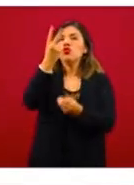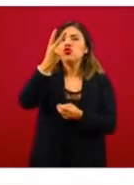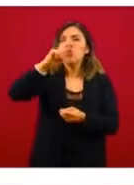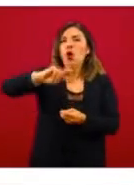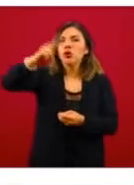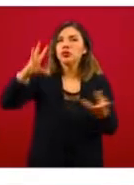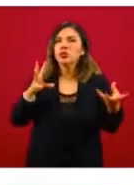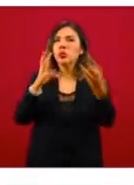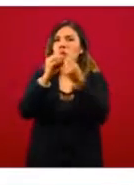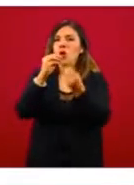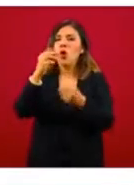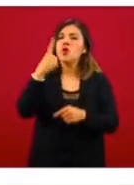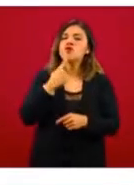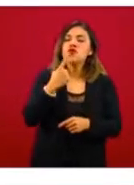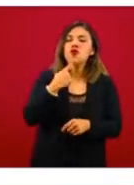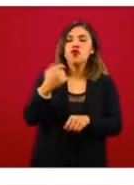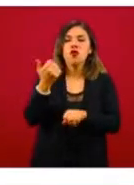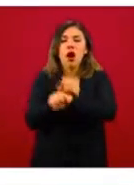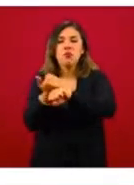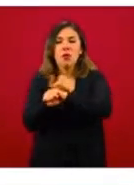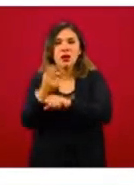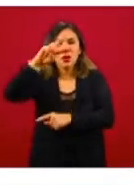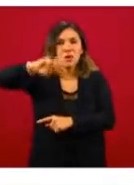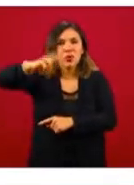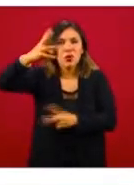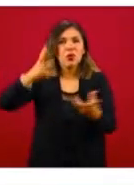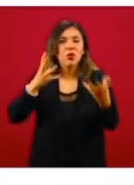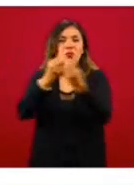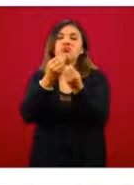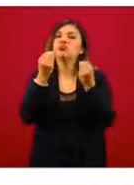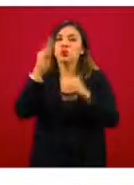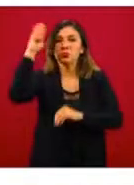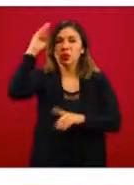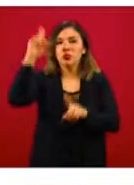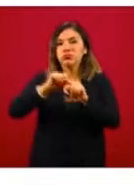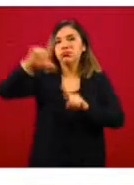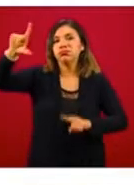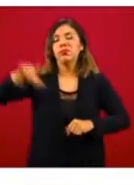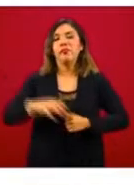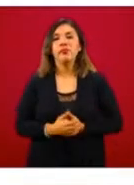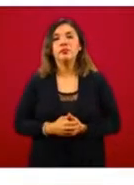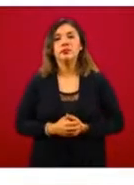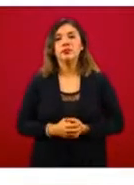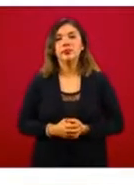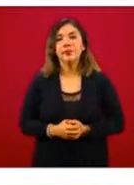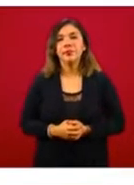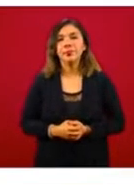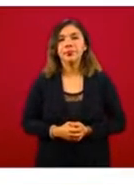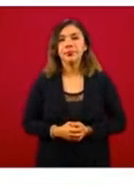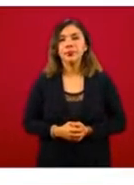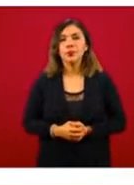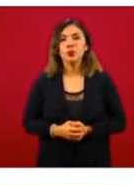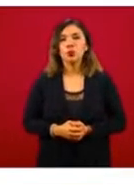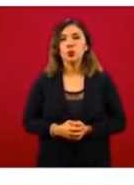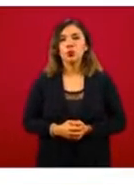two bars together. We are still working on doing that for you.